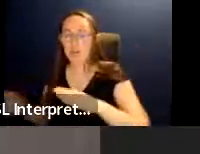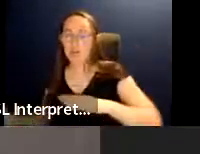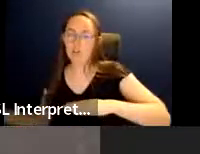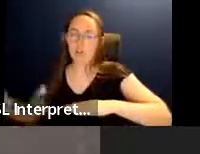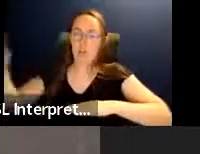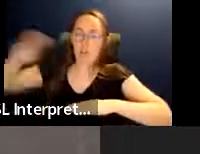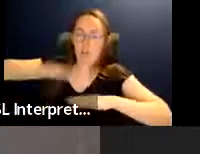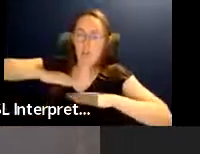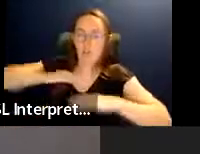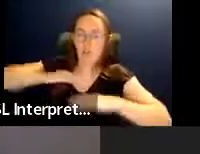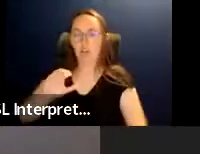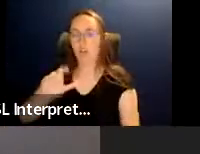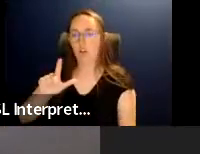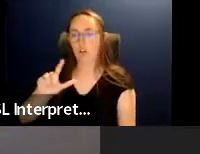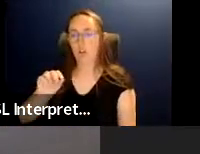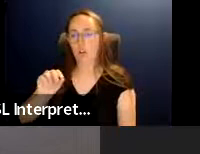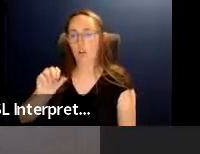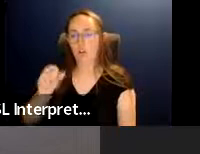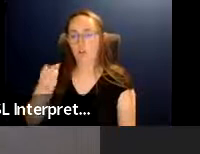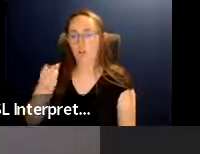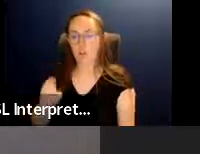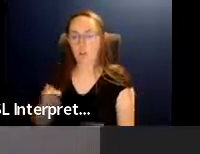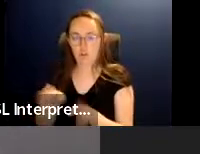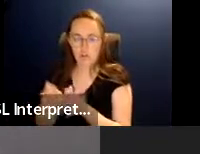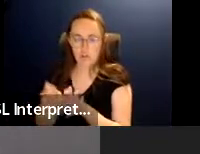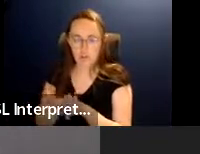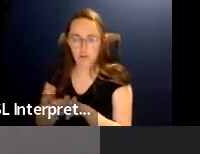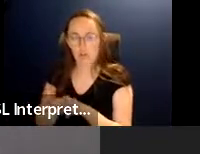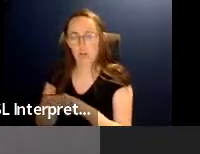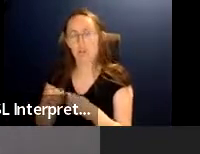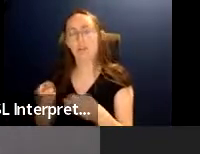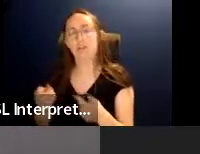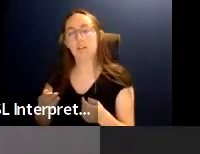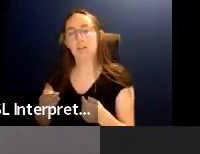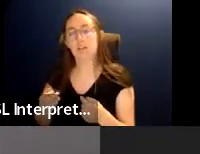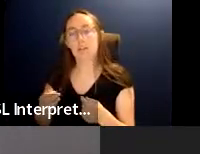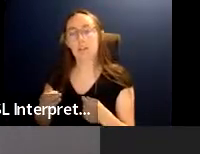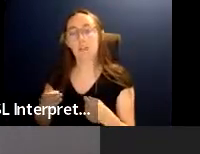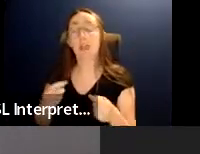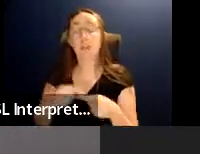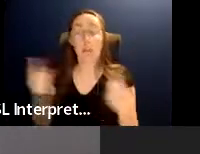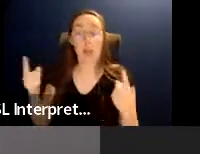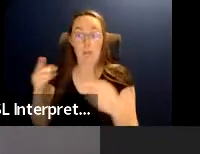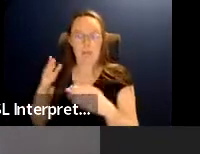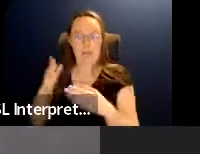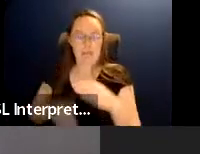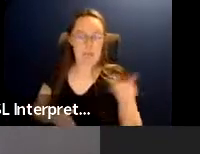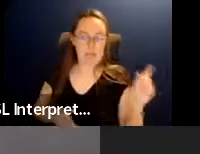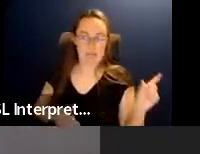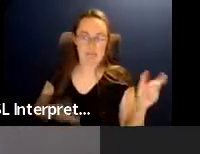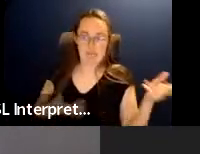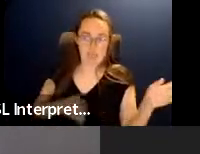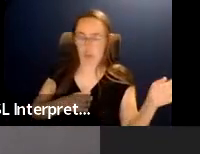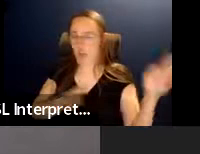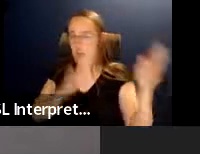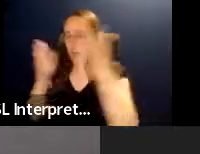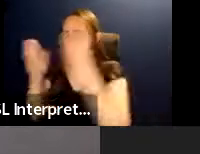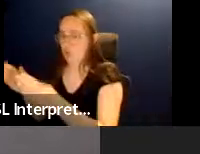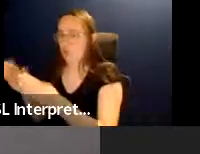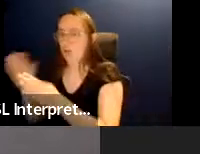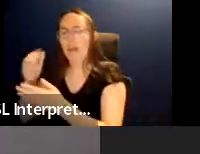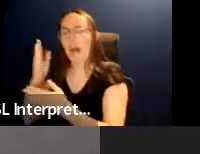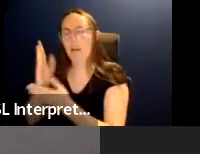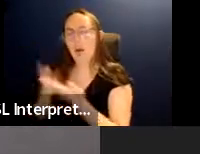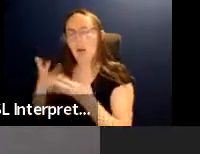on. So I'm going to put this on. So at the opposite end, that piece that you went and trimmed